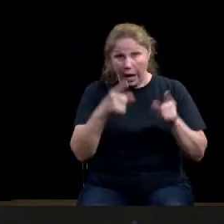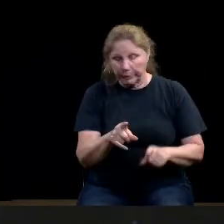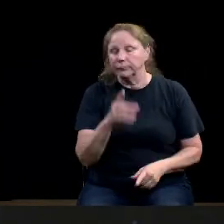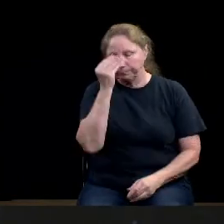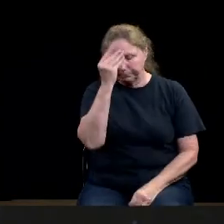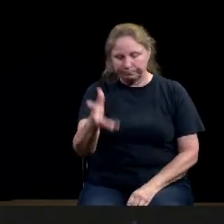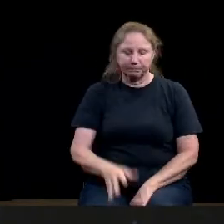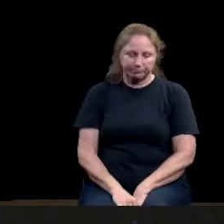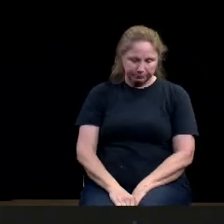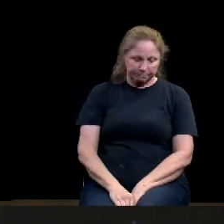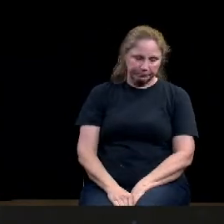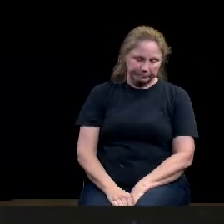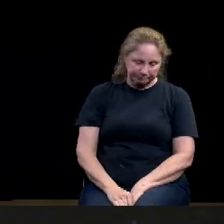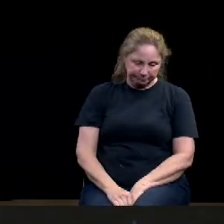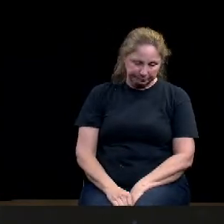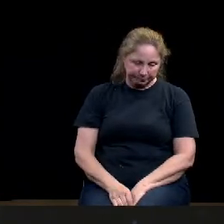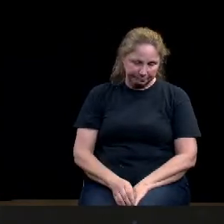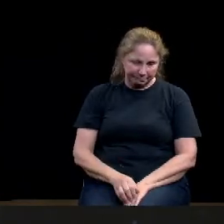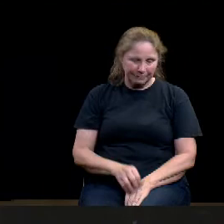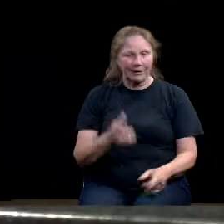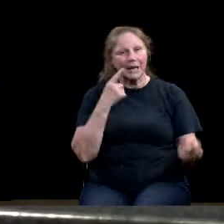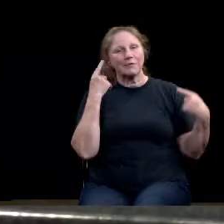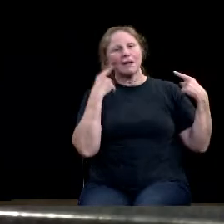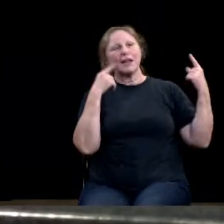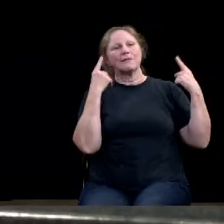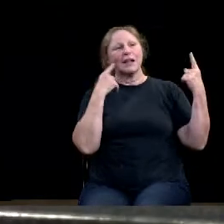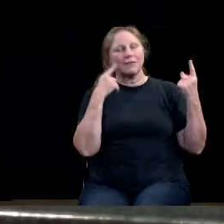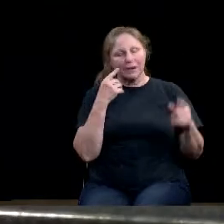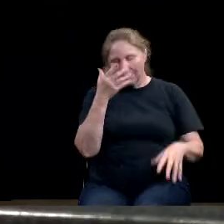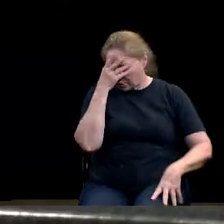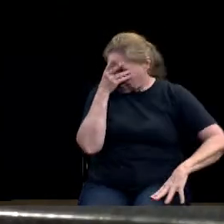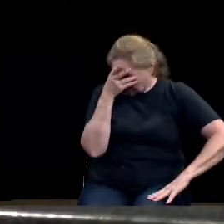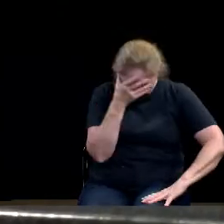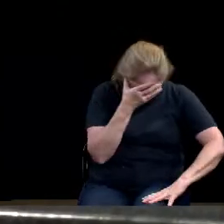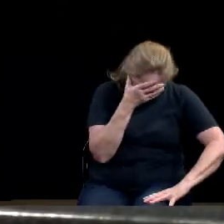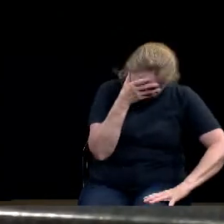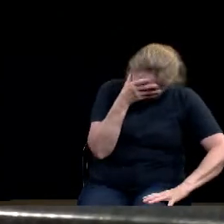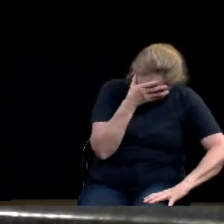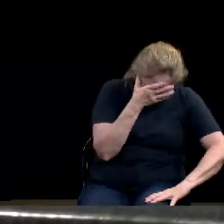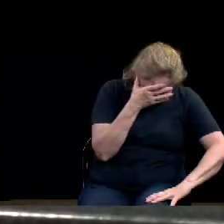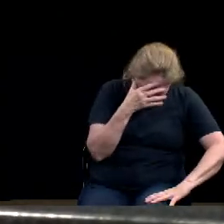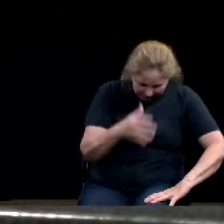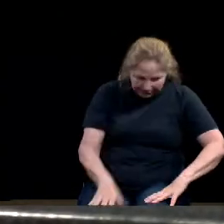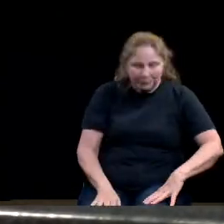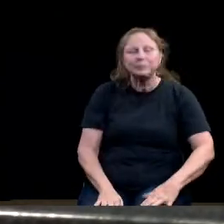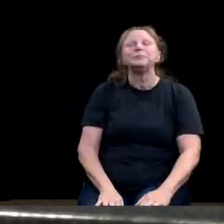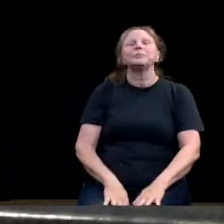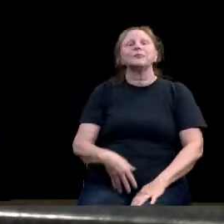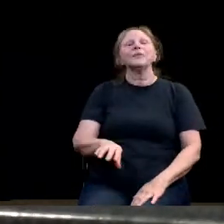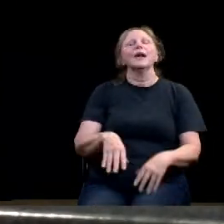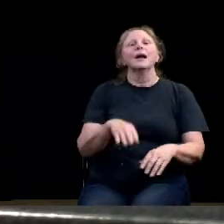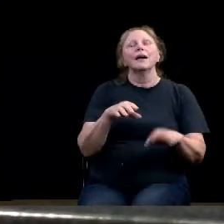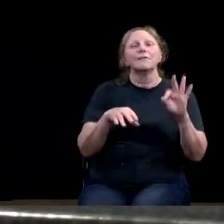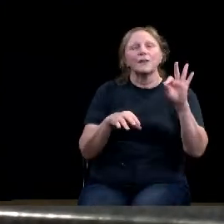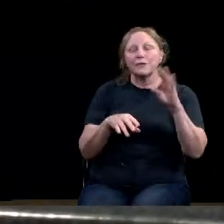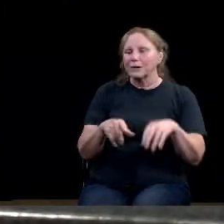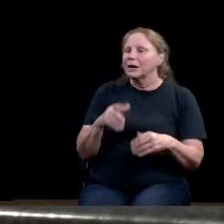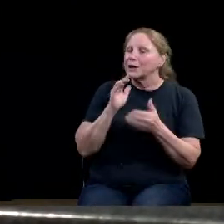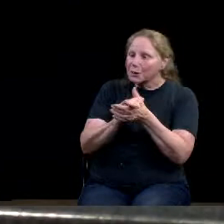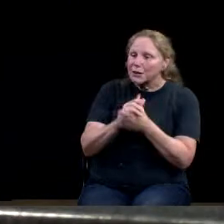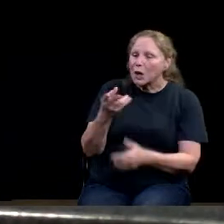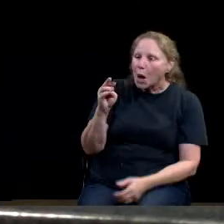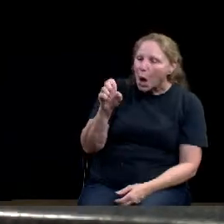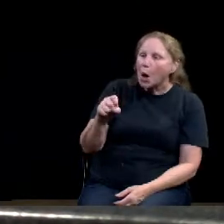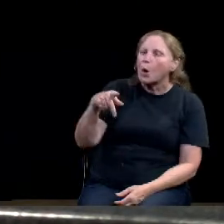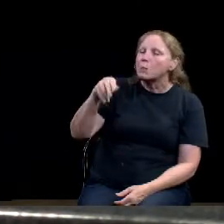Congratulations, council members Holmes, Palmer, and Sabido. And I'm very glad to see you extending your term as Mayor